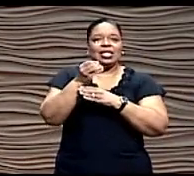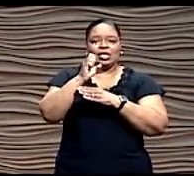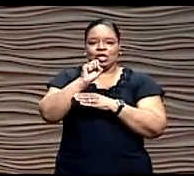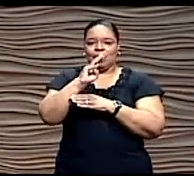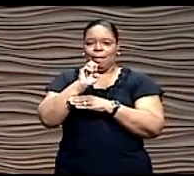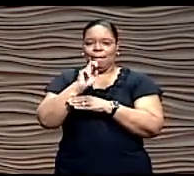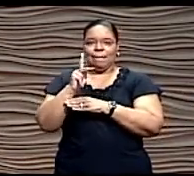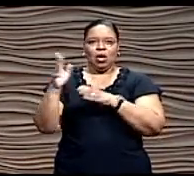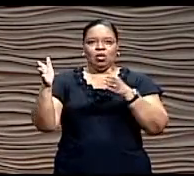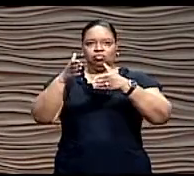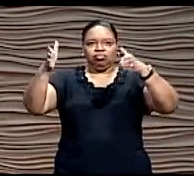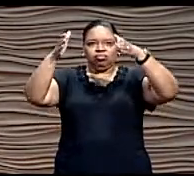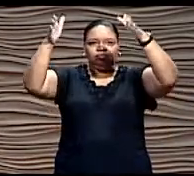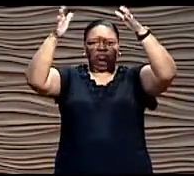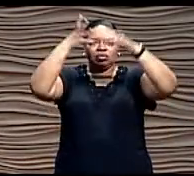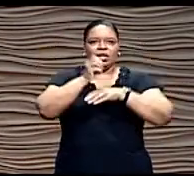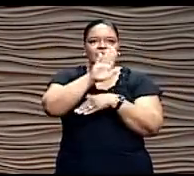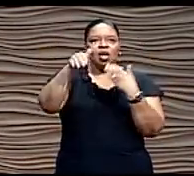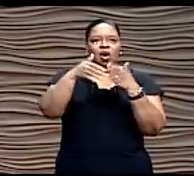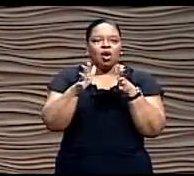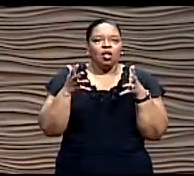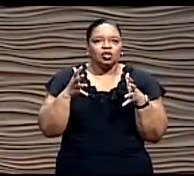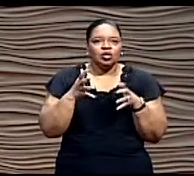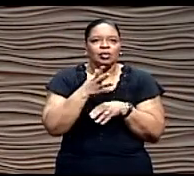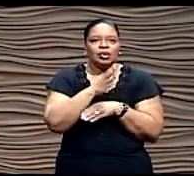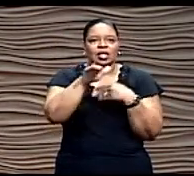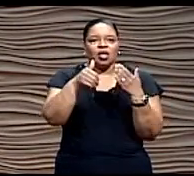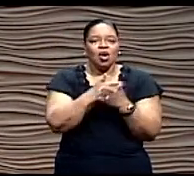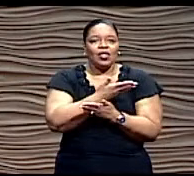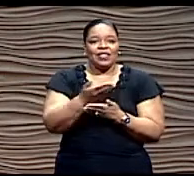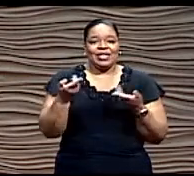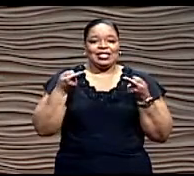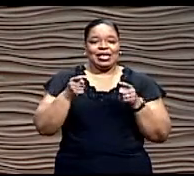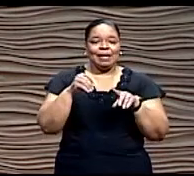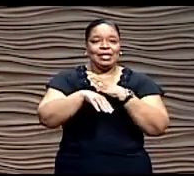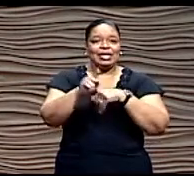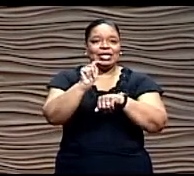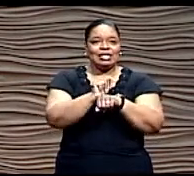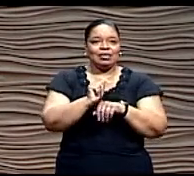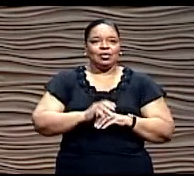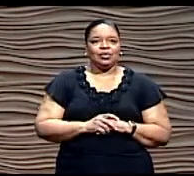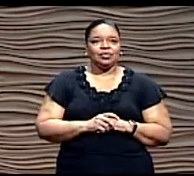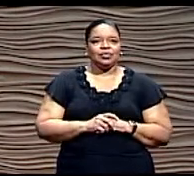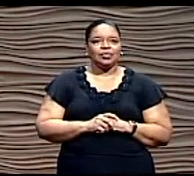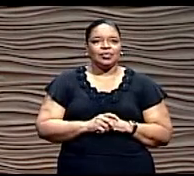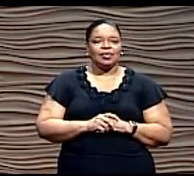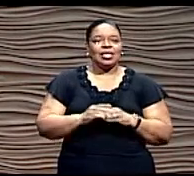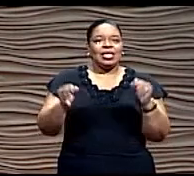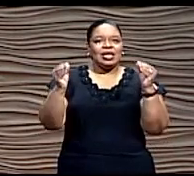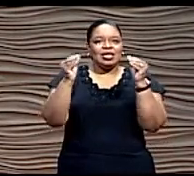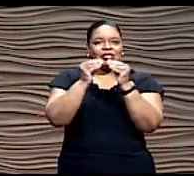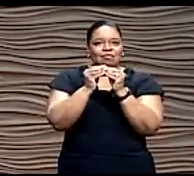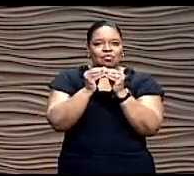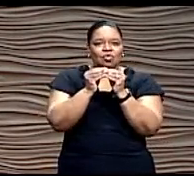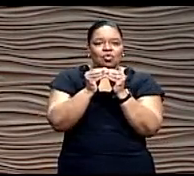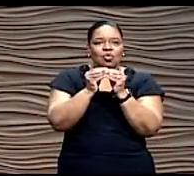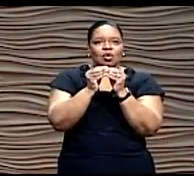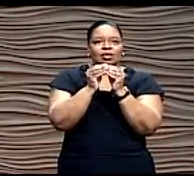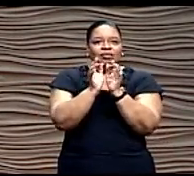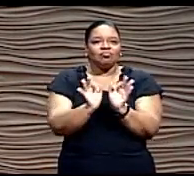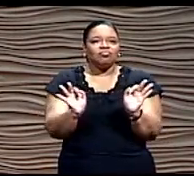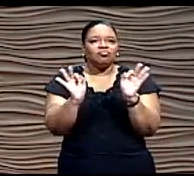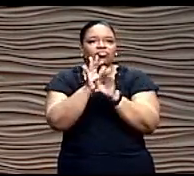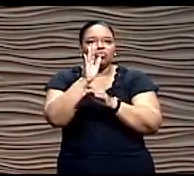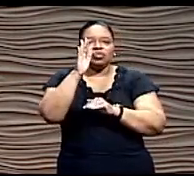and the trembling portals in the temple. It's more insightful even than